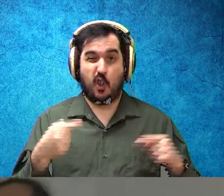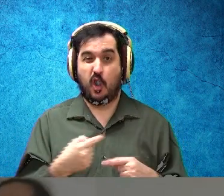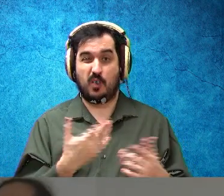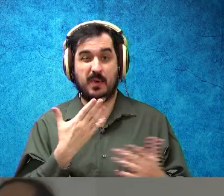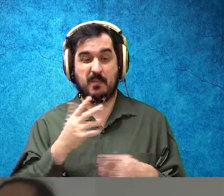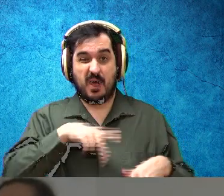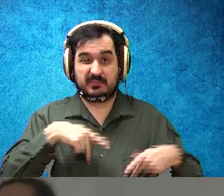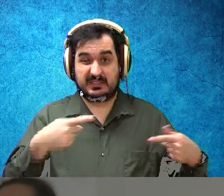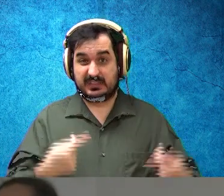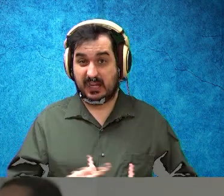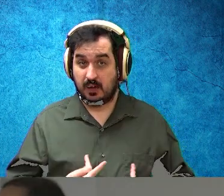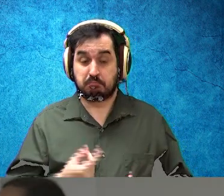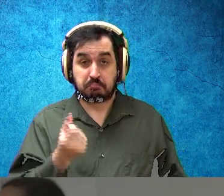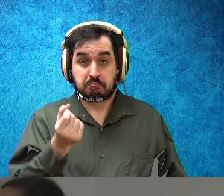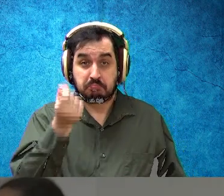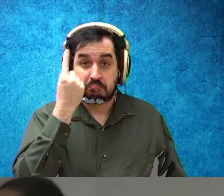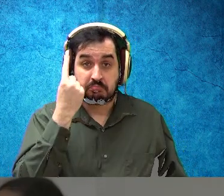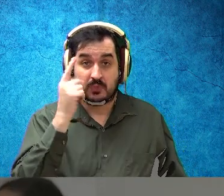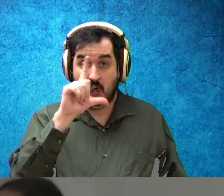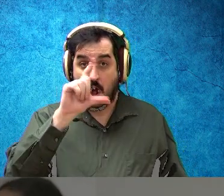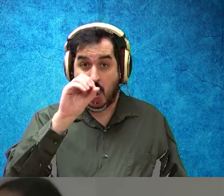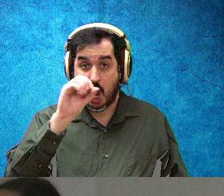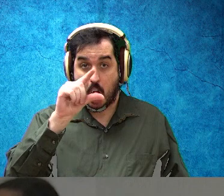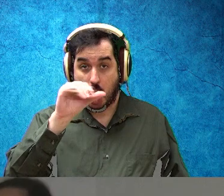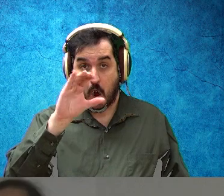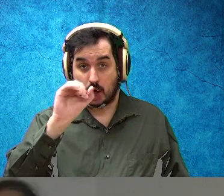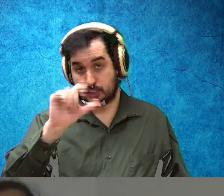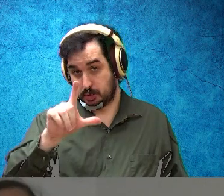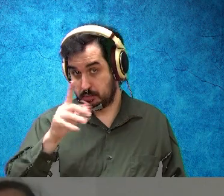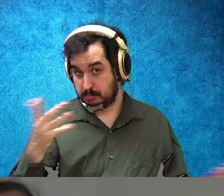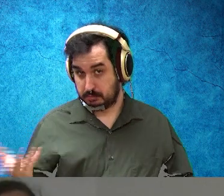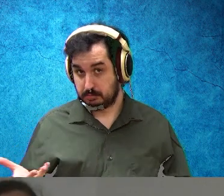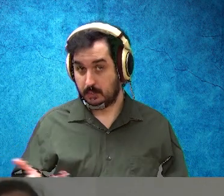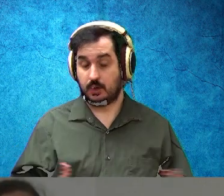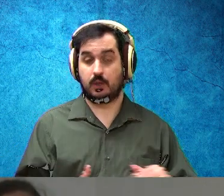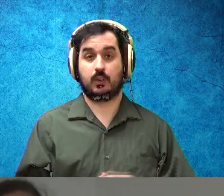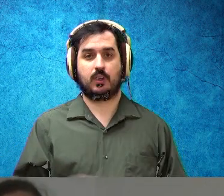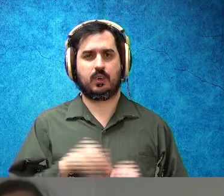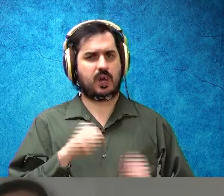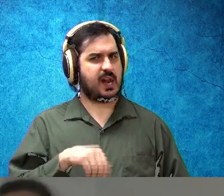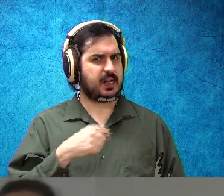logical? Could I say that this girl is mad?